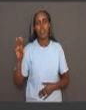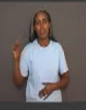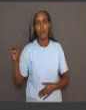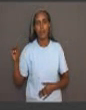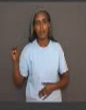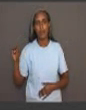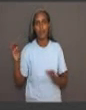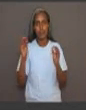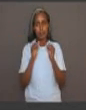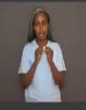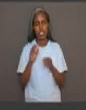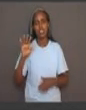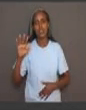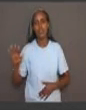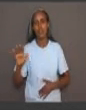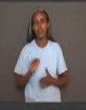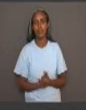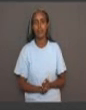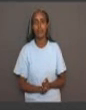5m plus 5.